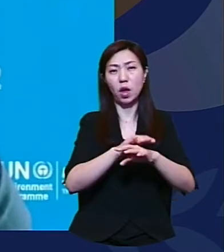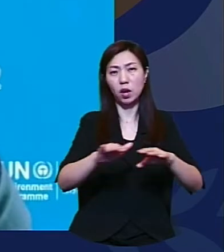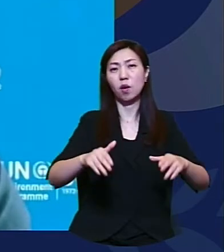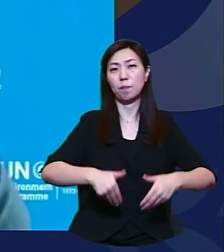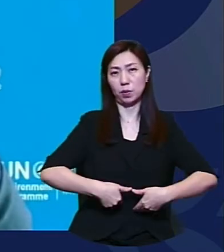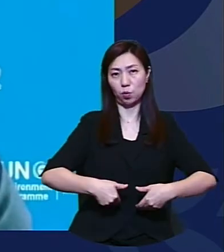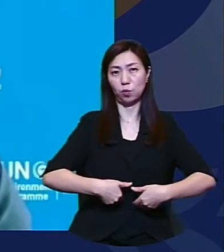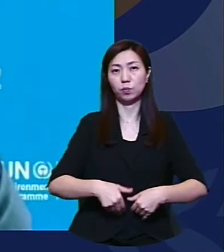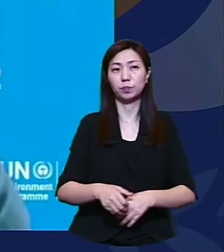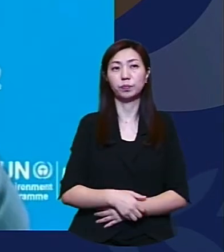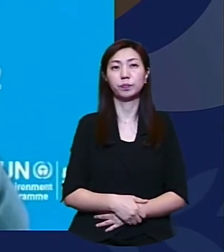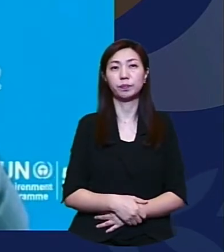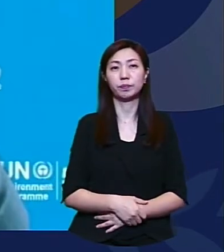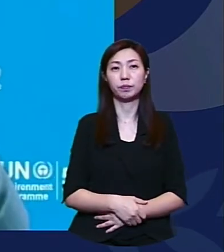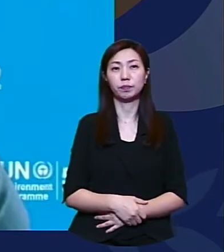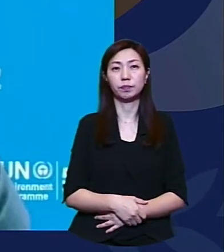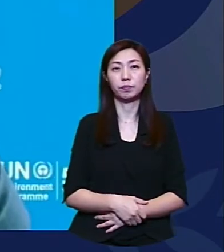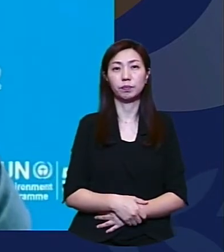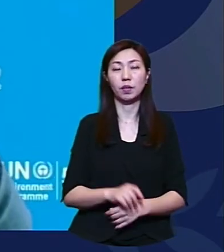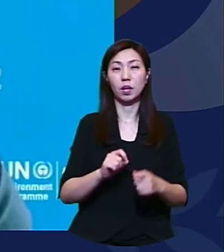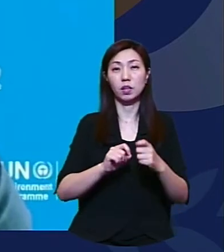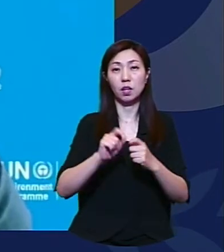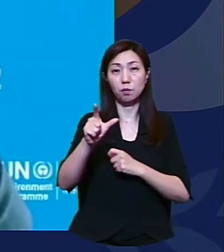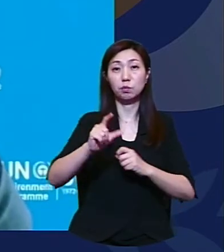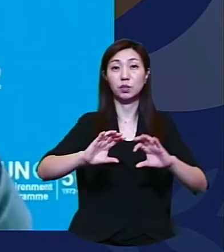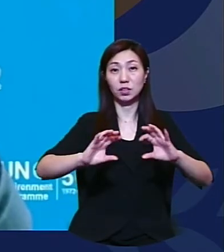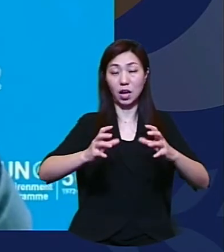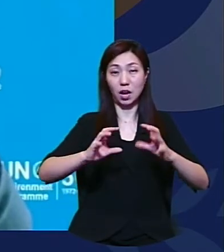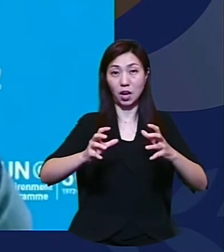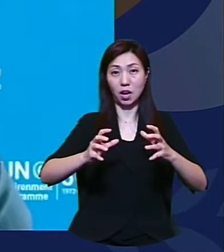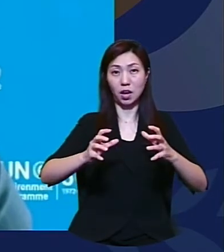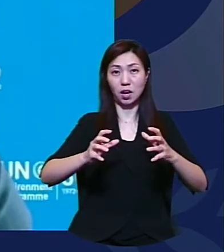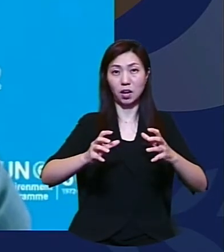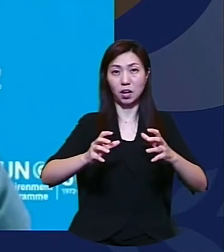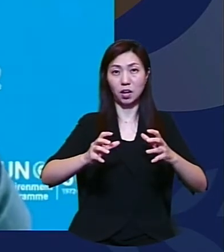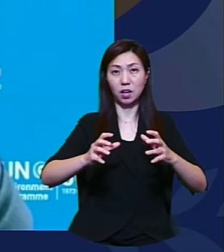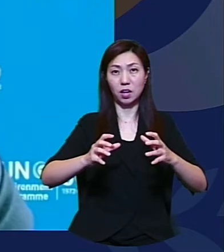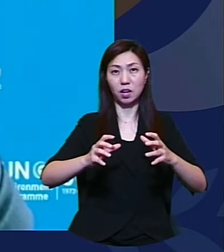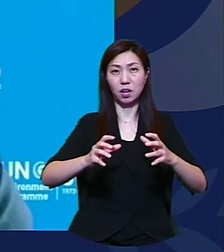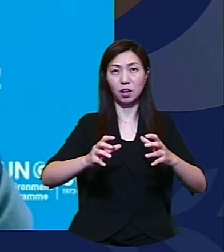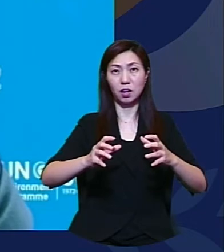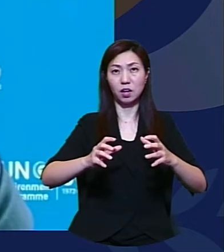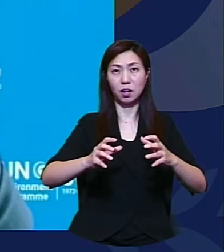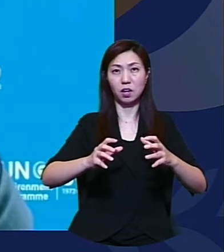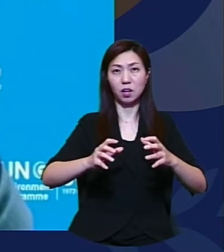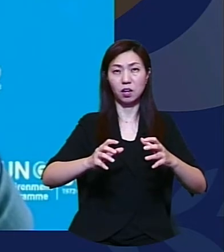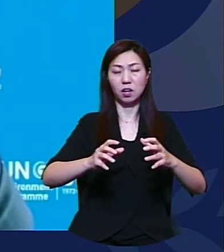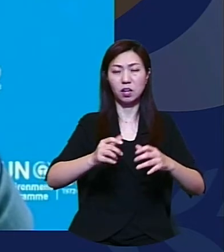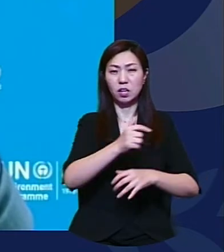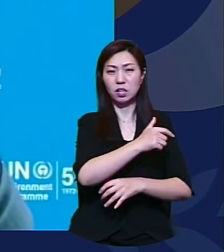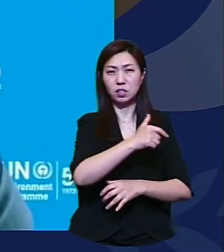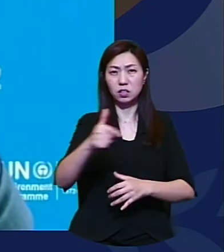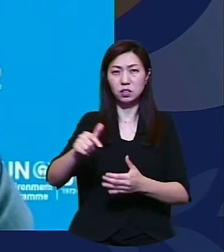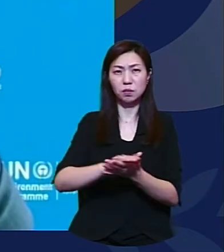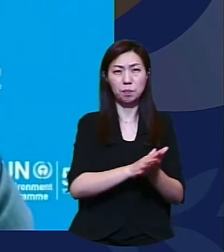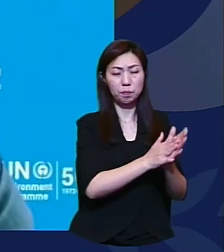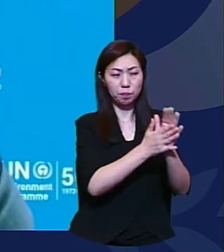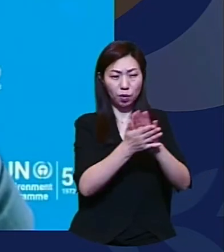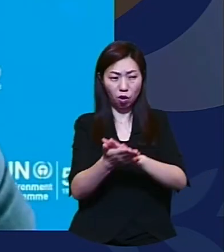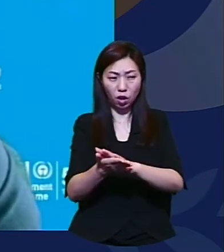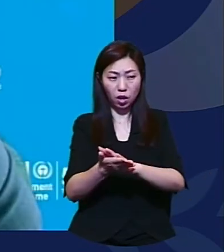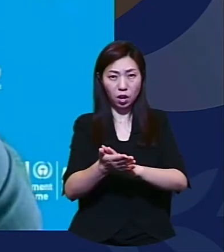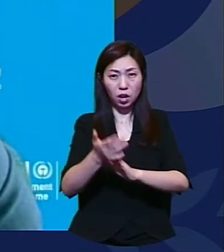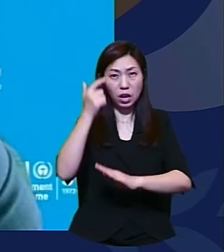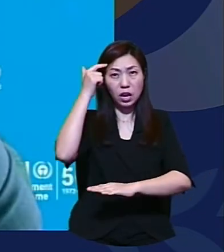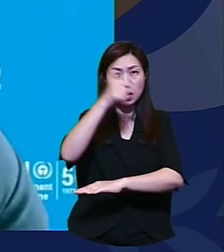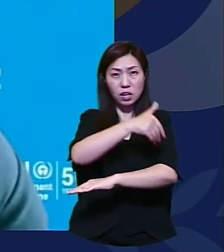for majority of the countries to see how the transformation would look like at the country level. Thank you.